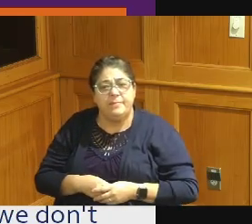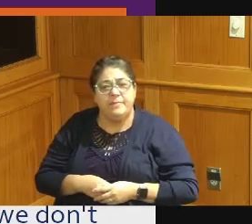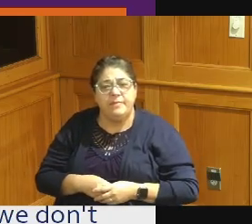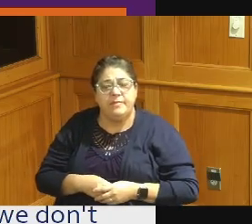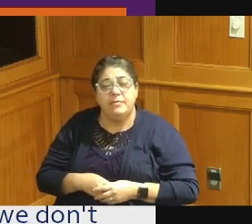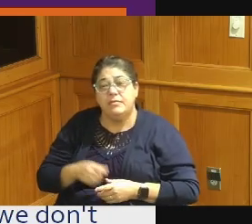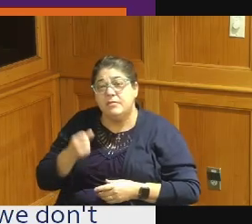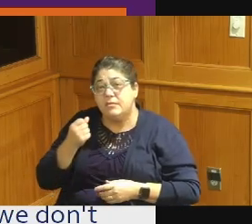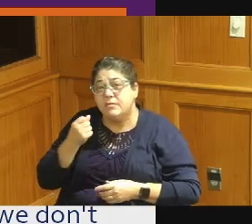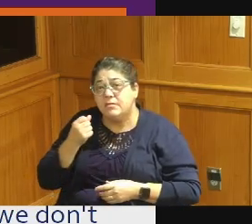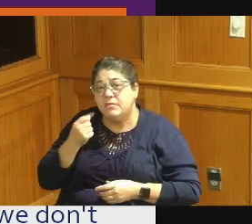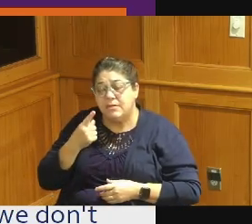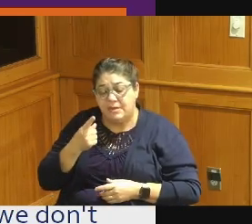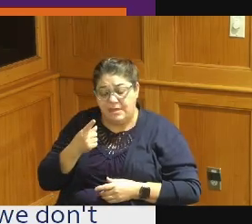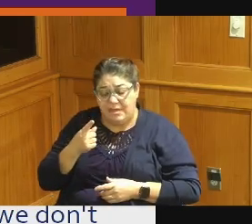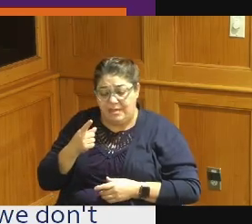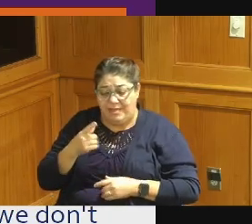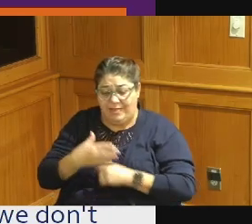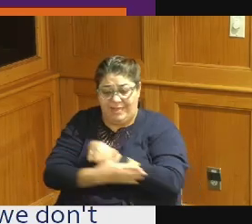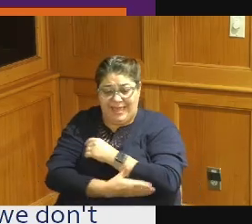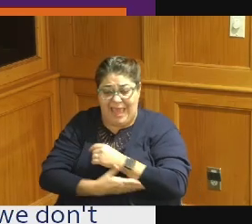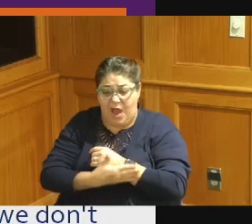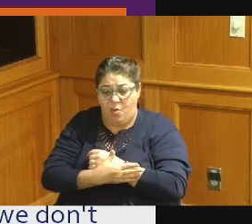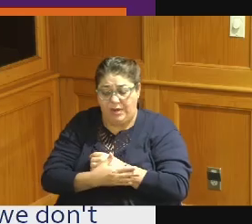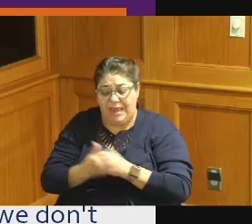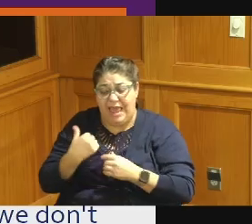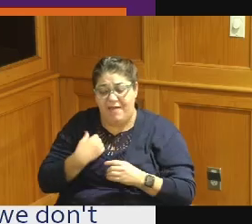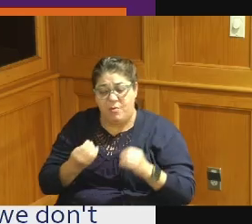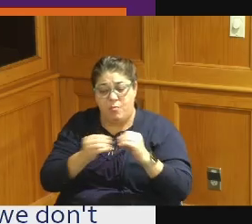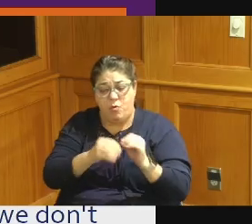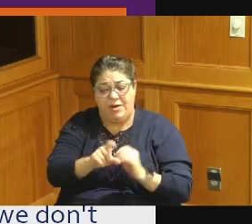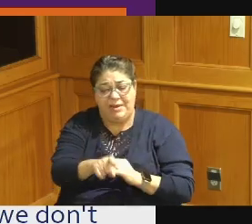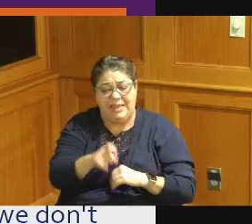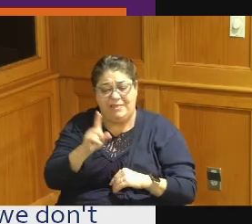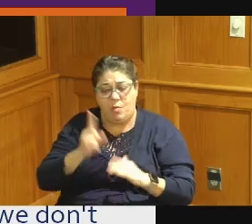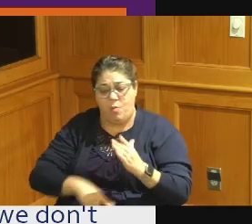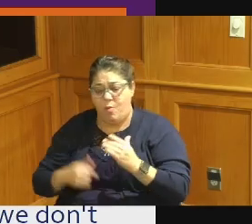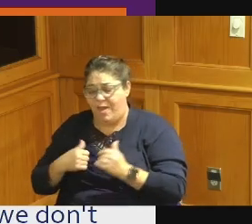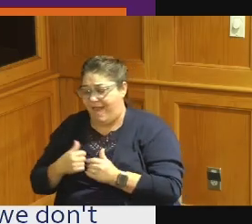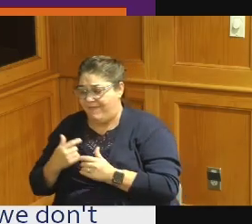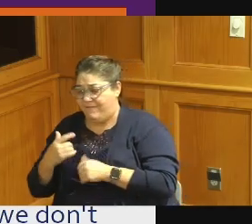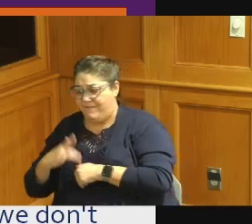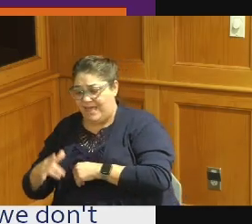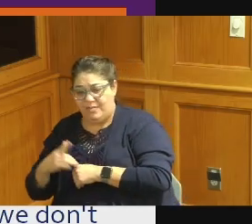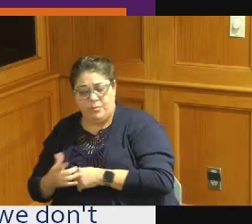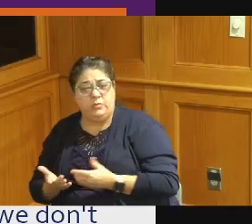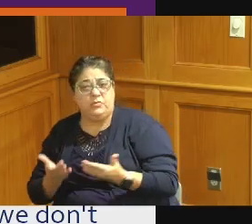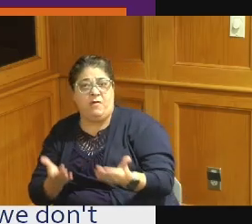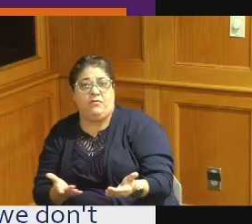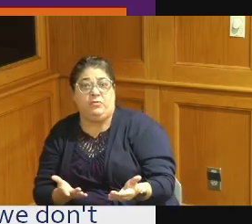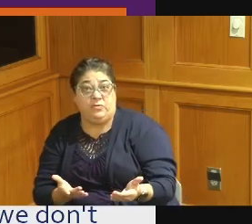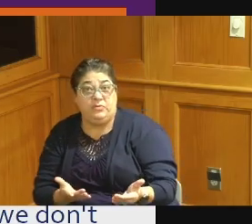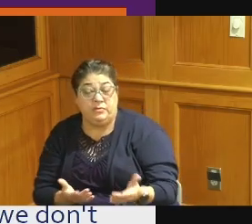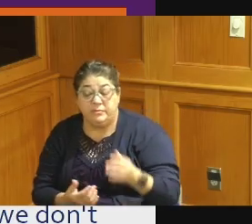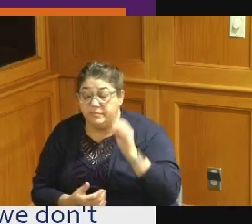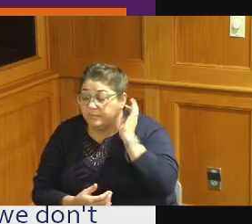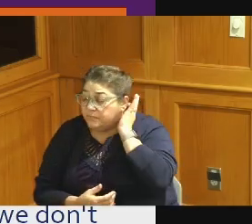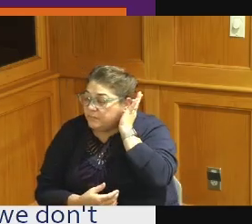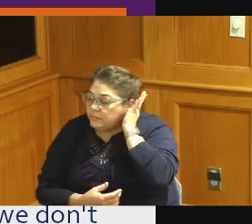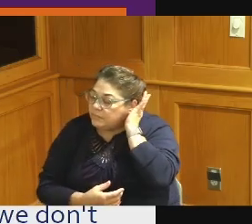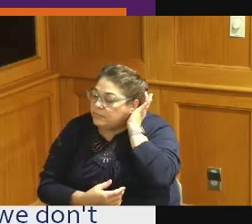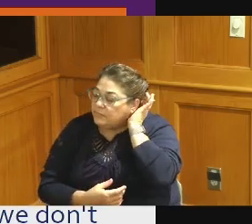there's a lot of demand left in the county, and it far exceeds what we have remaining. And so